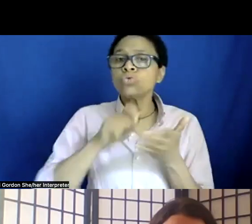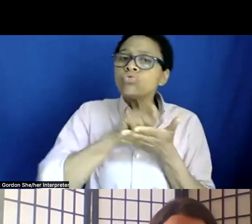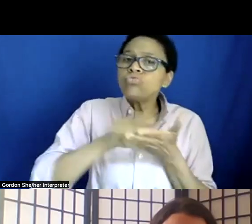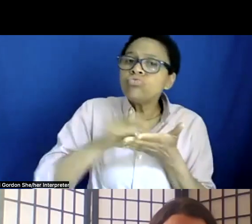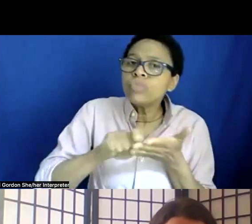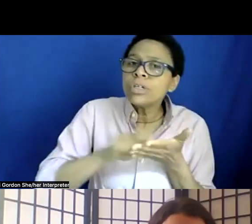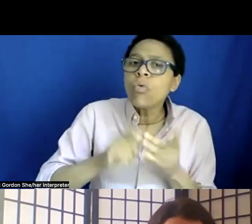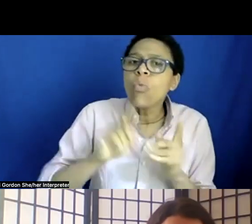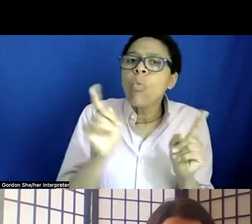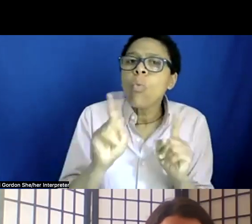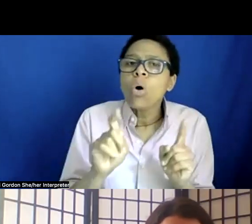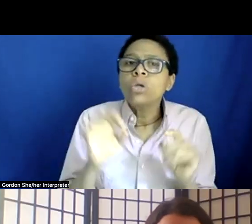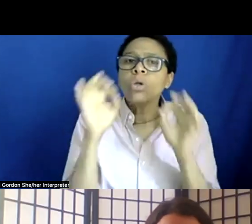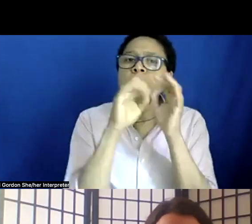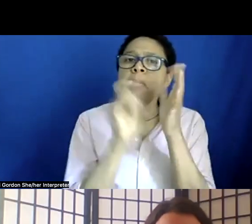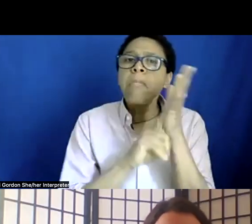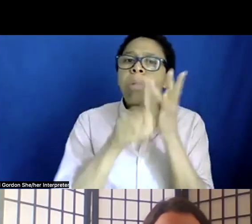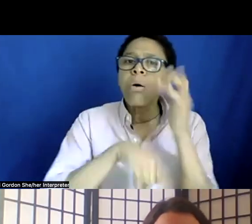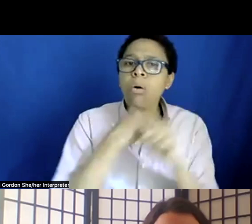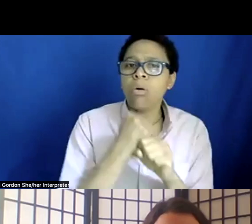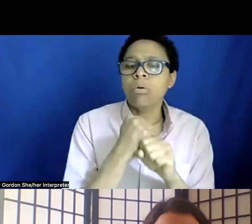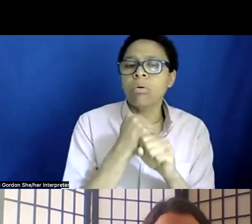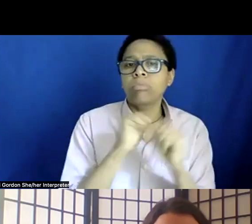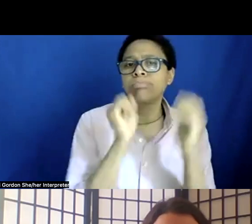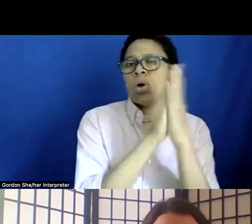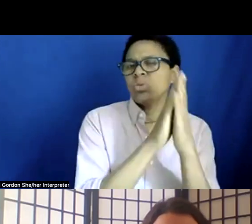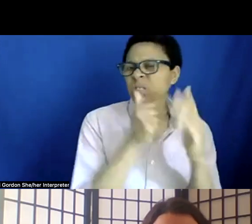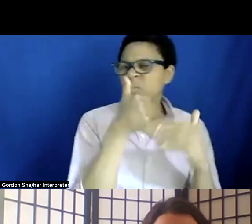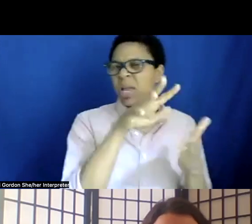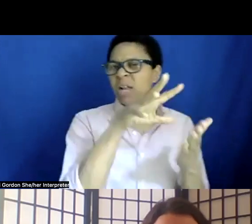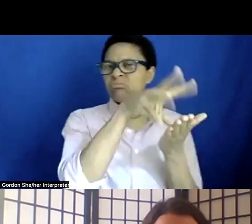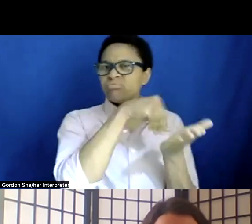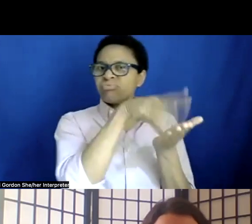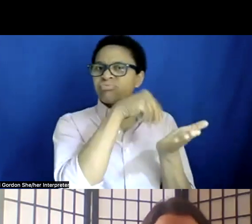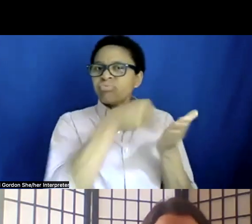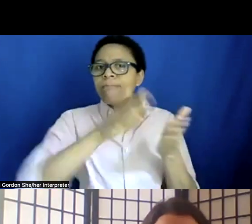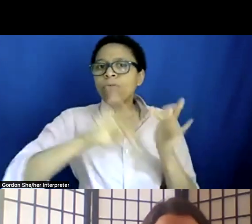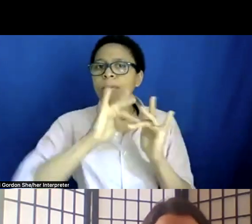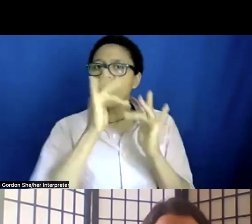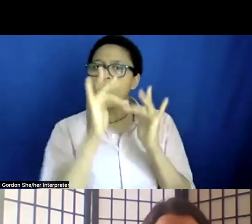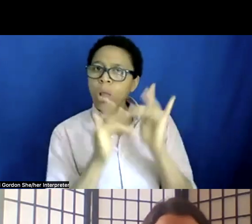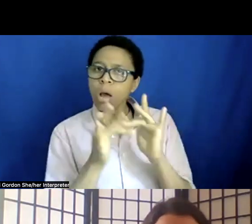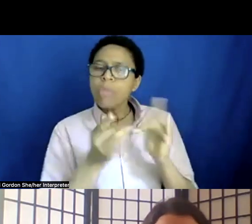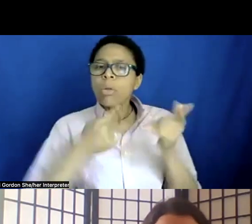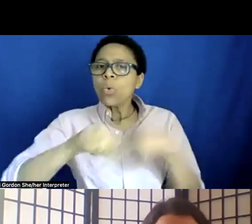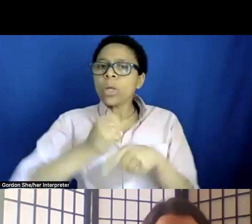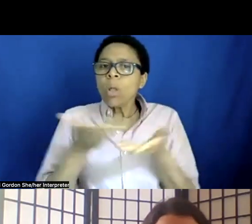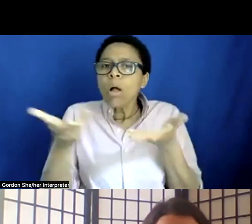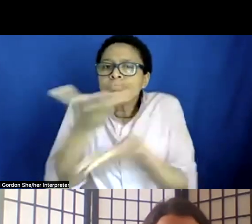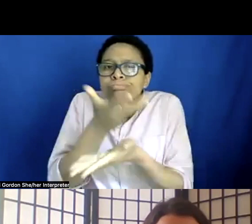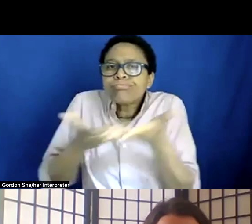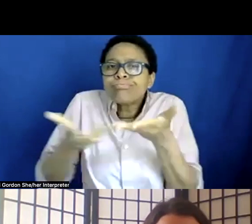online, which you can find after the session. And then we're going to have a little short discussion about each one, so you get an overview of the whole